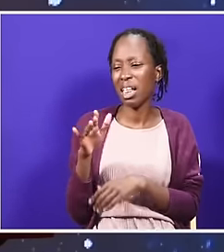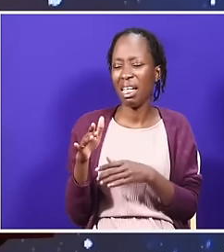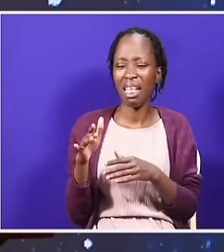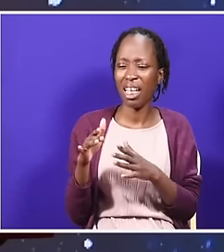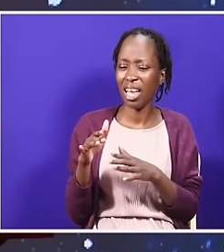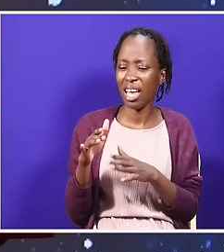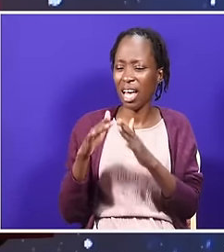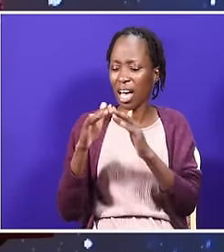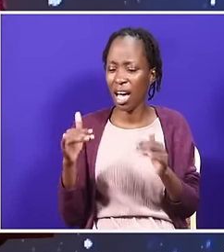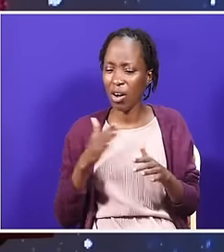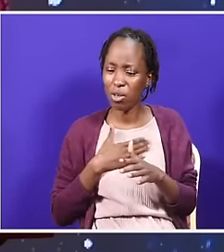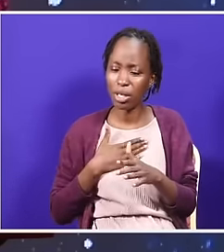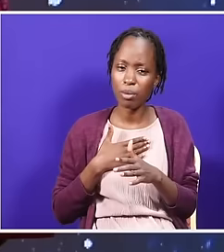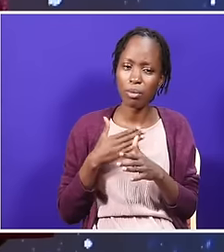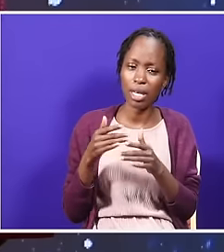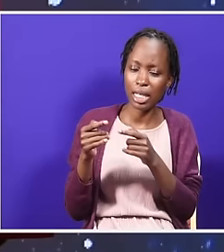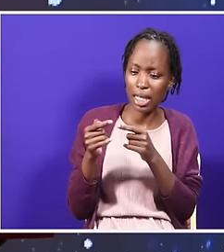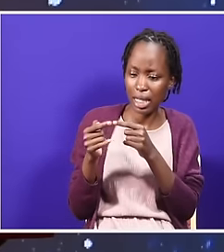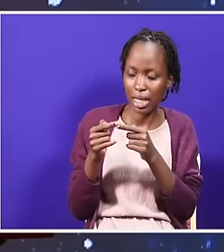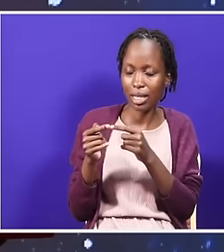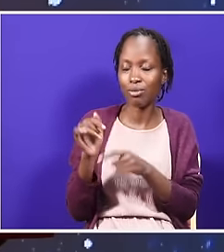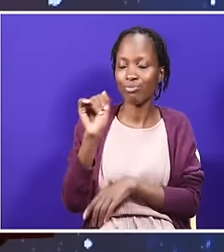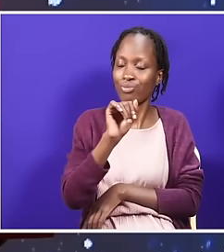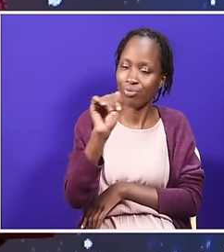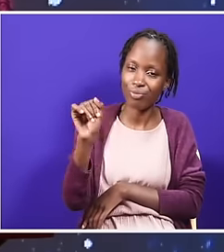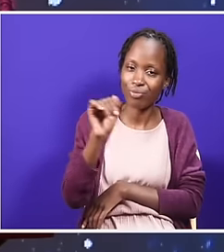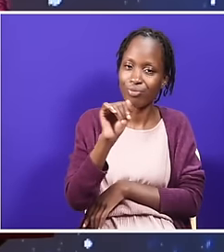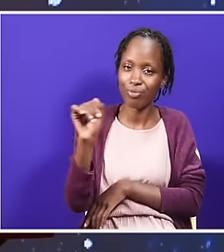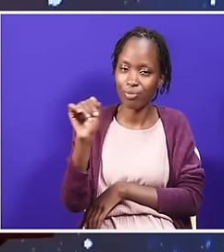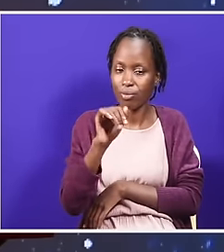not far, maybe an hour. So we're driving.